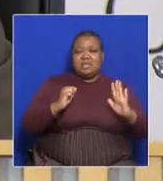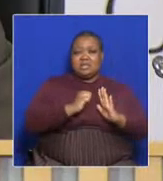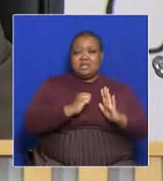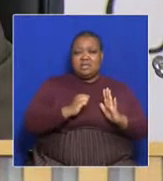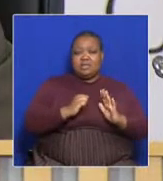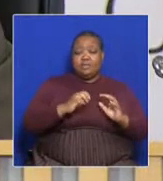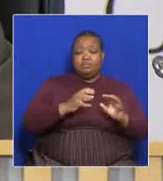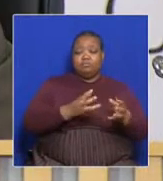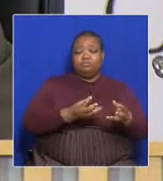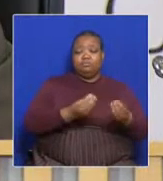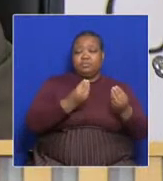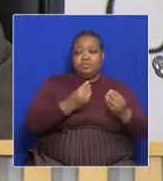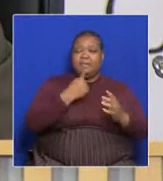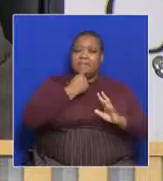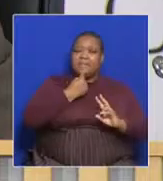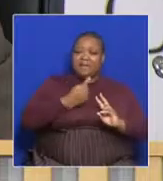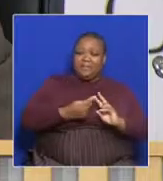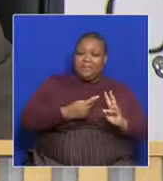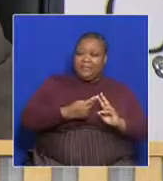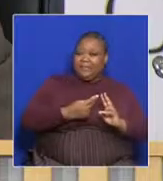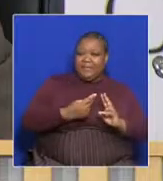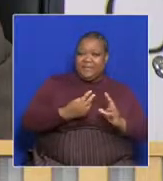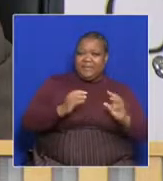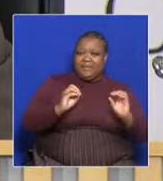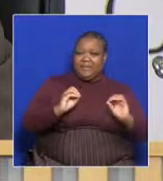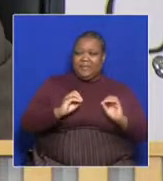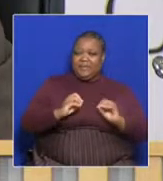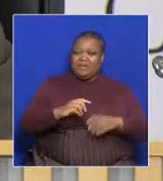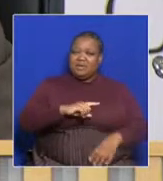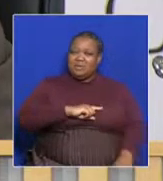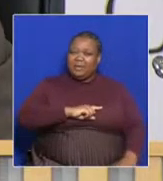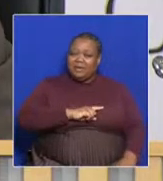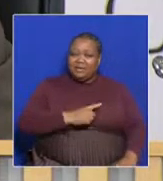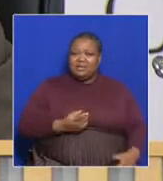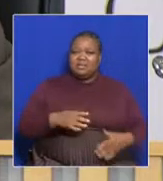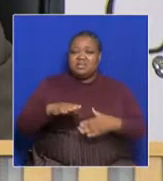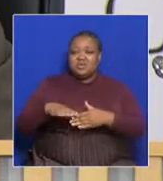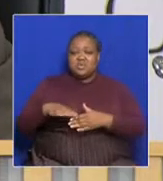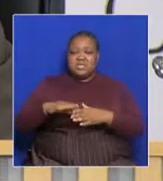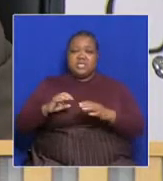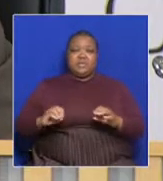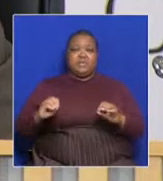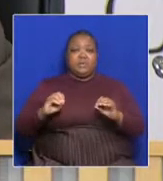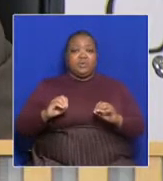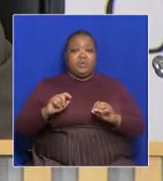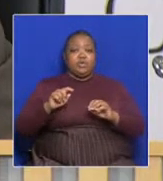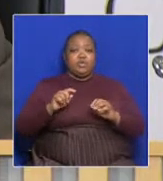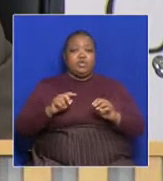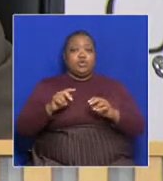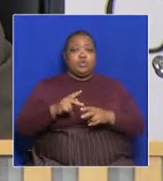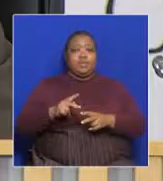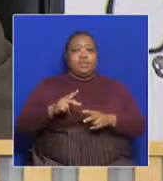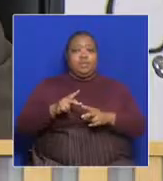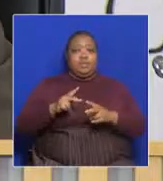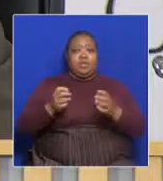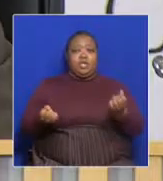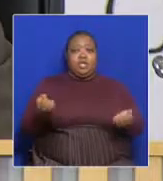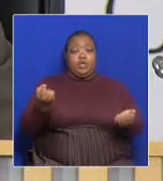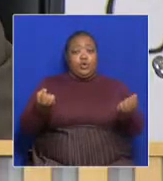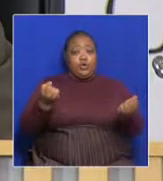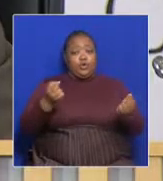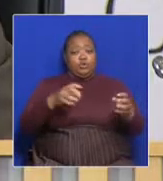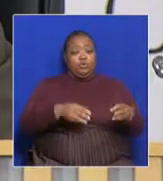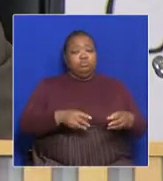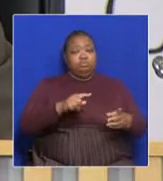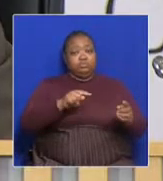There's no particular reason, Commissioner. Generally, when you're preparing for court, when something is going to court, you would want